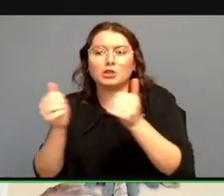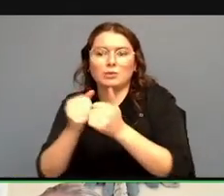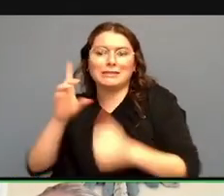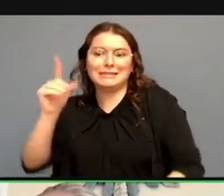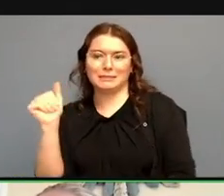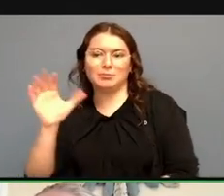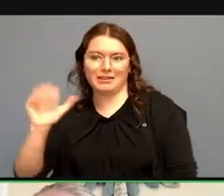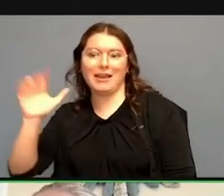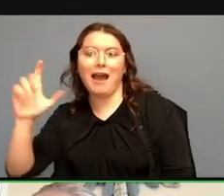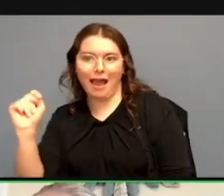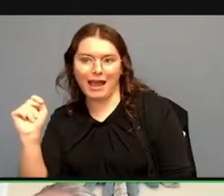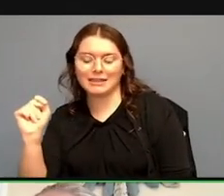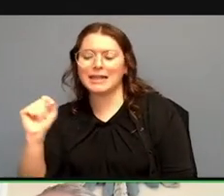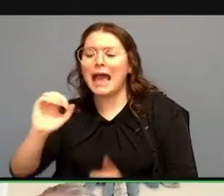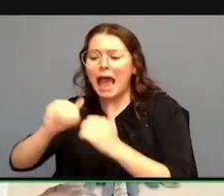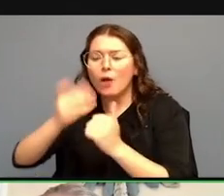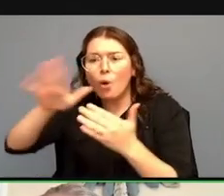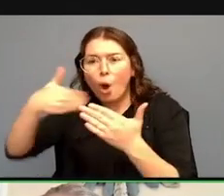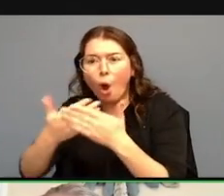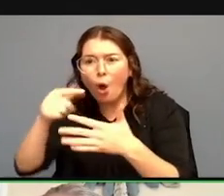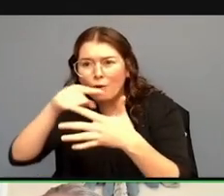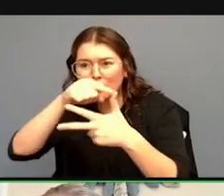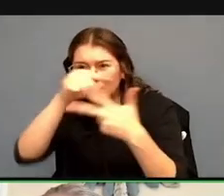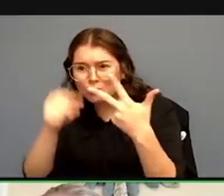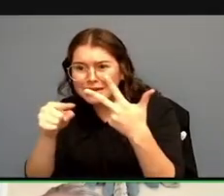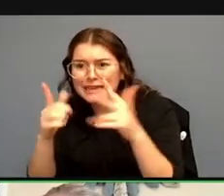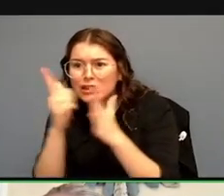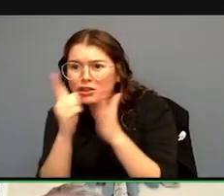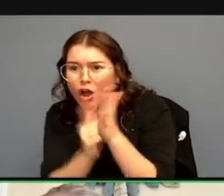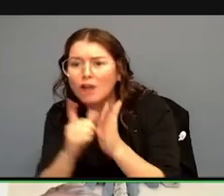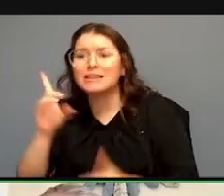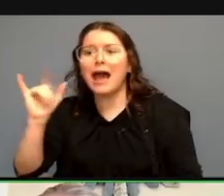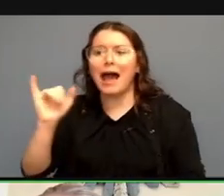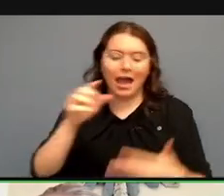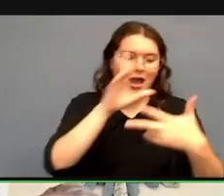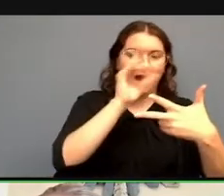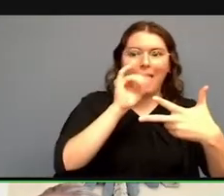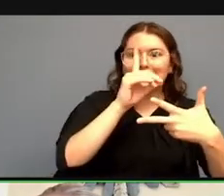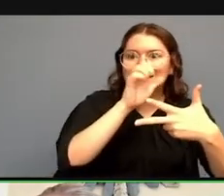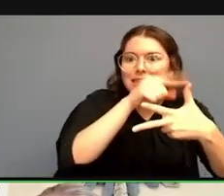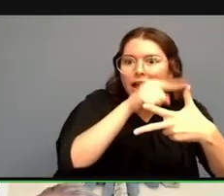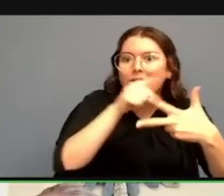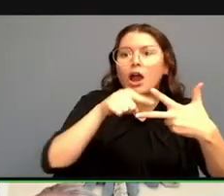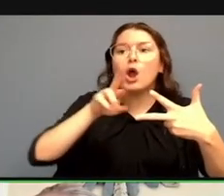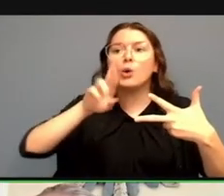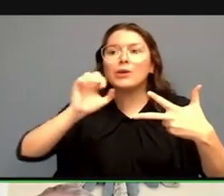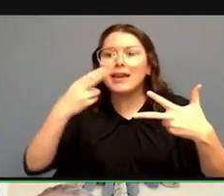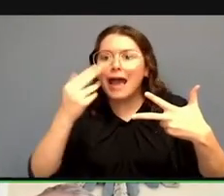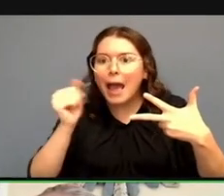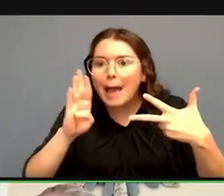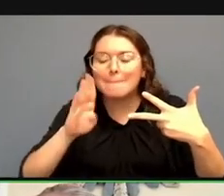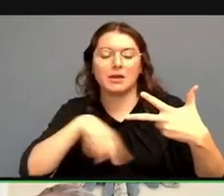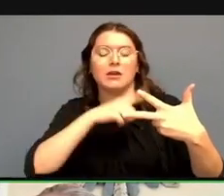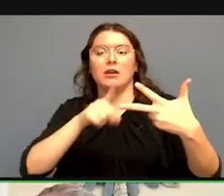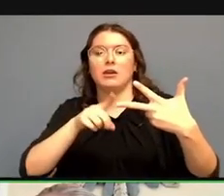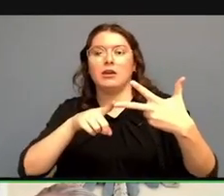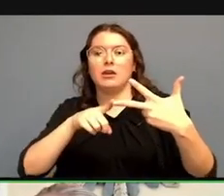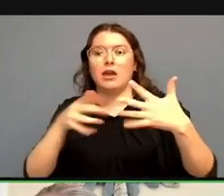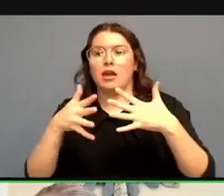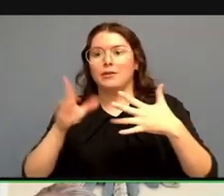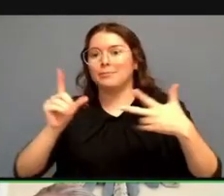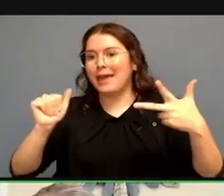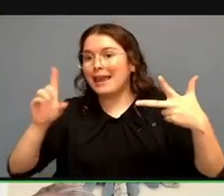Act and how all 3 laws, IDEA, the Rehabilitation Act, and the Americans